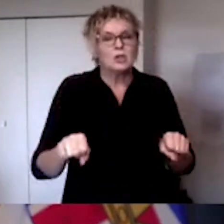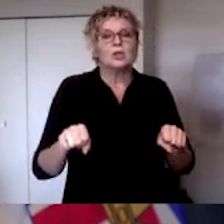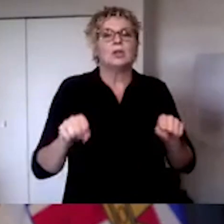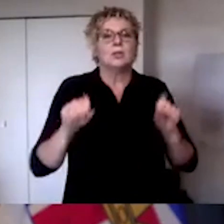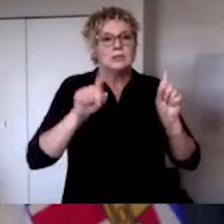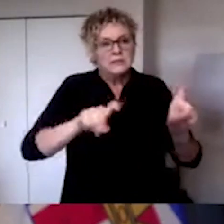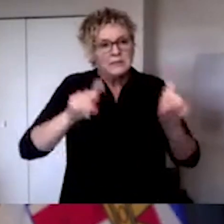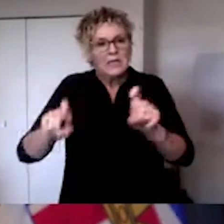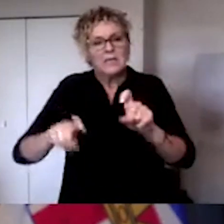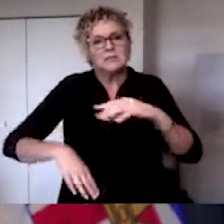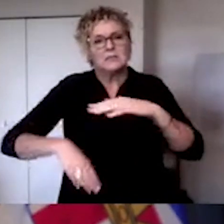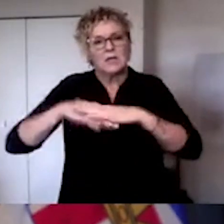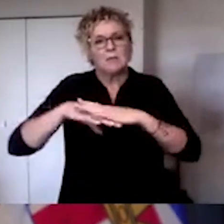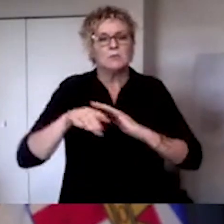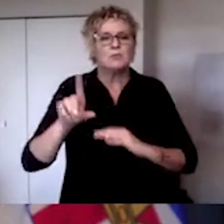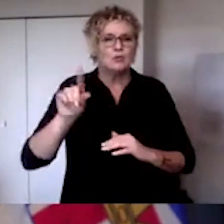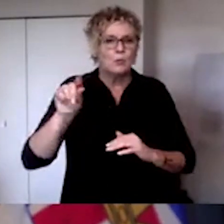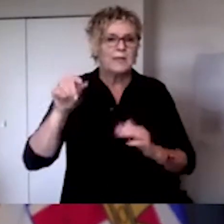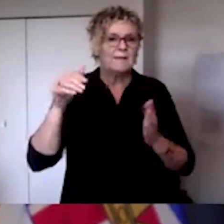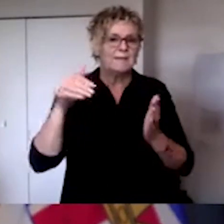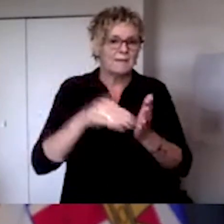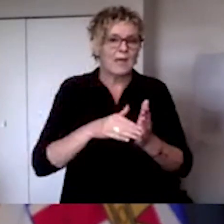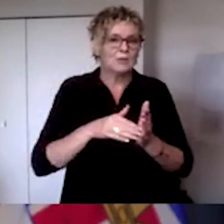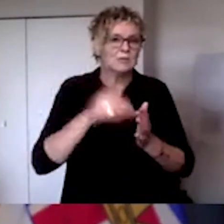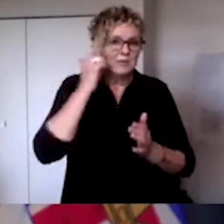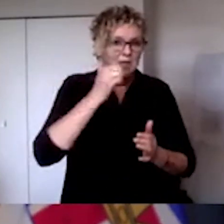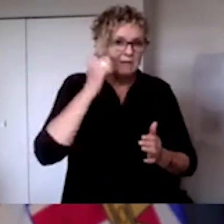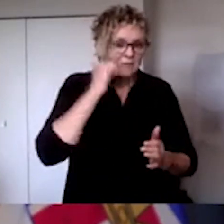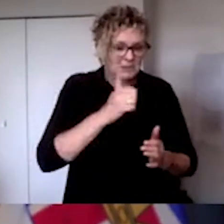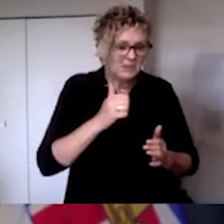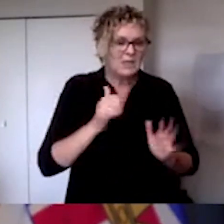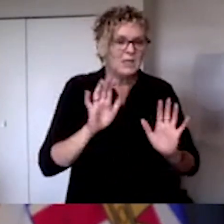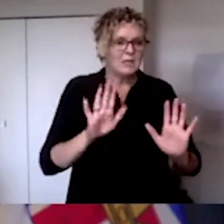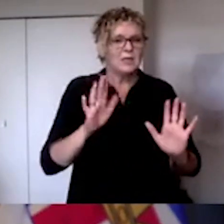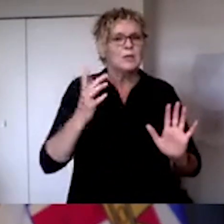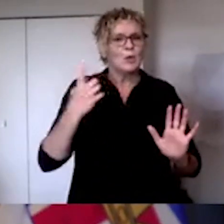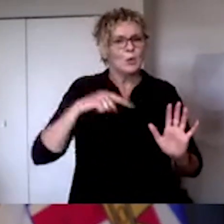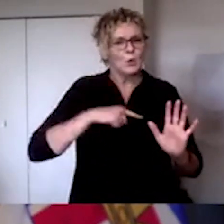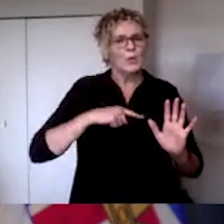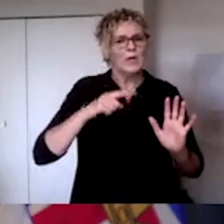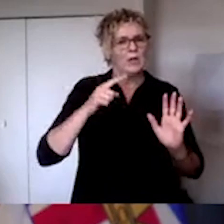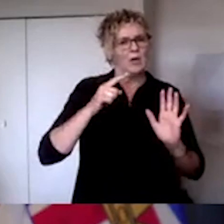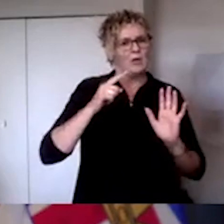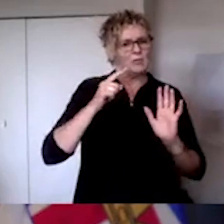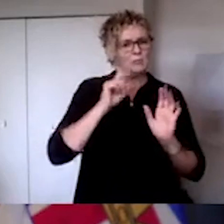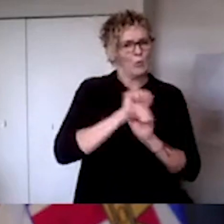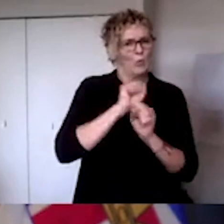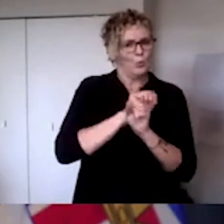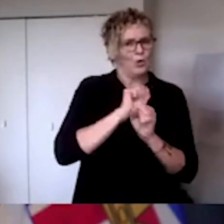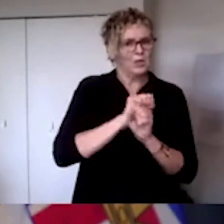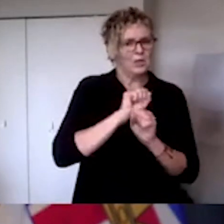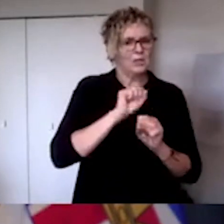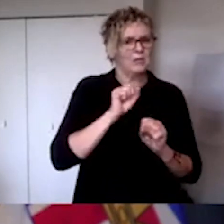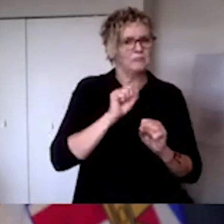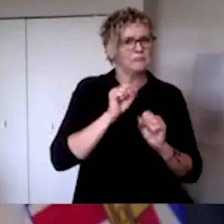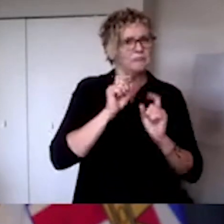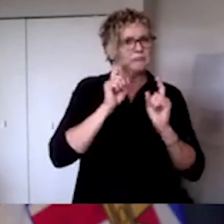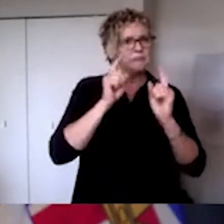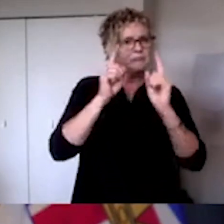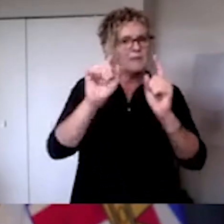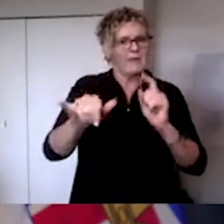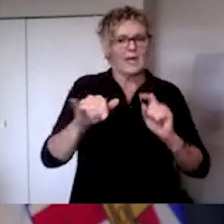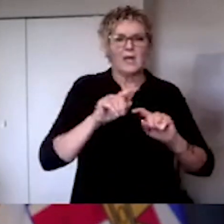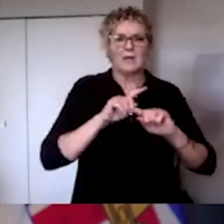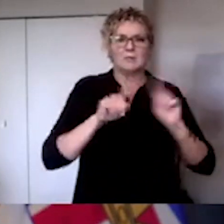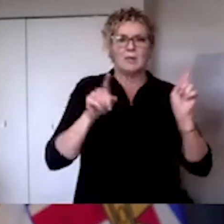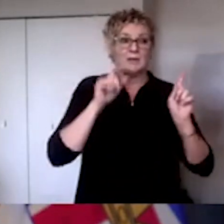hour-long conversation about it earlier today. So we are looking at, as we've said many times, trying to increase our capacity to